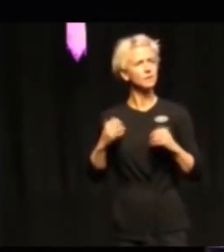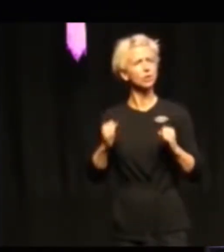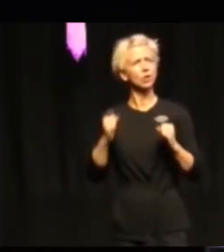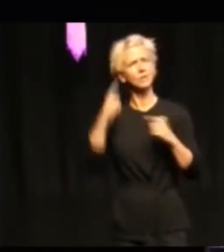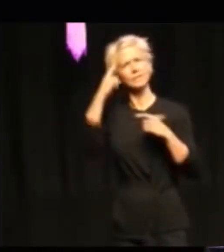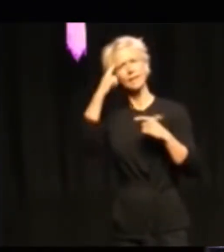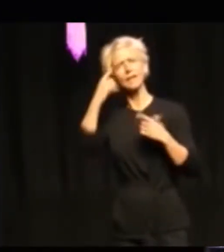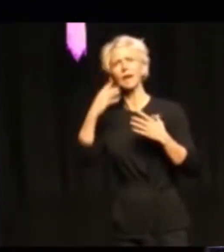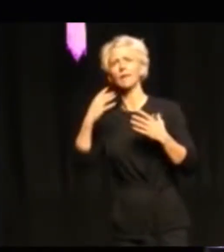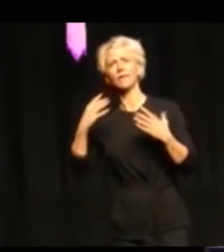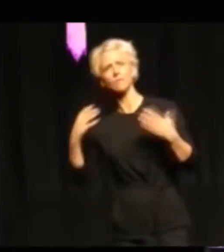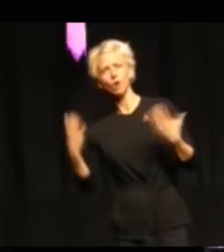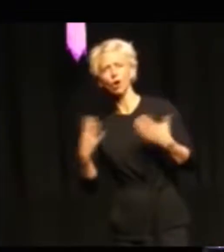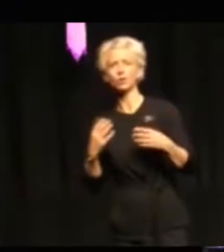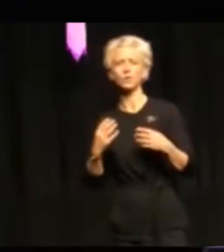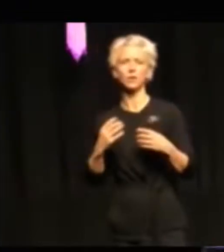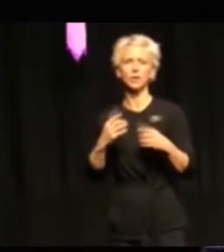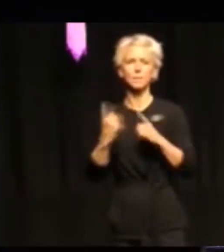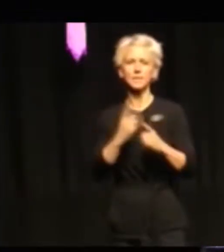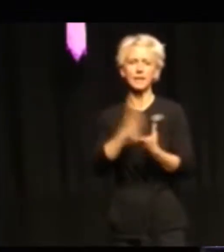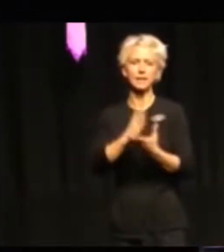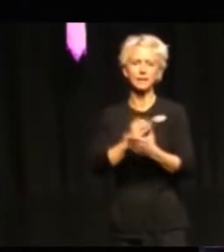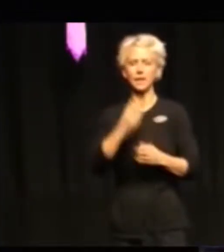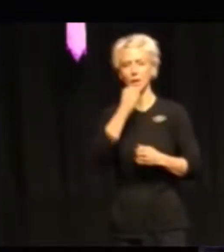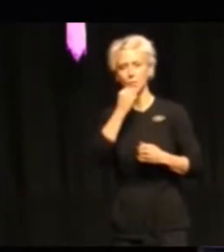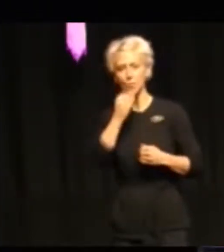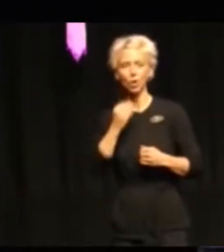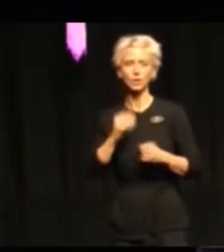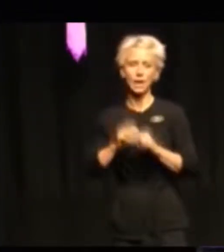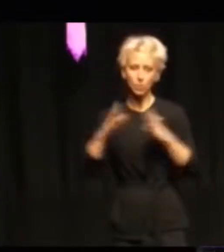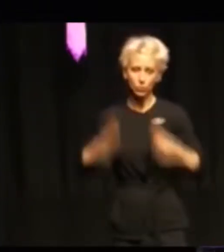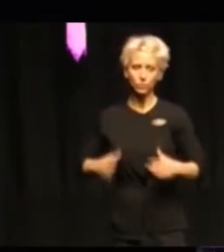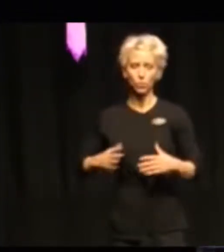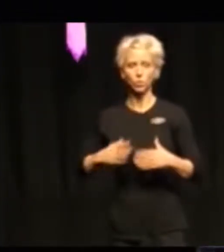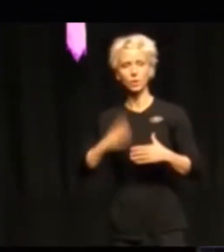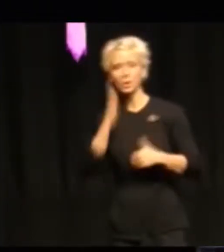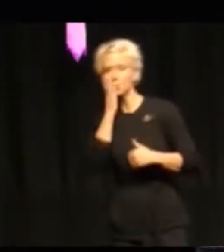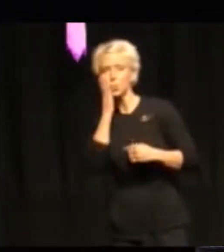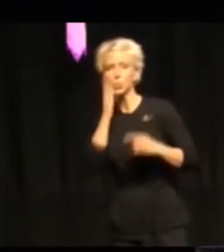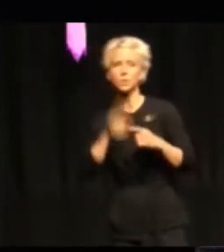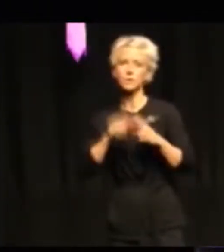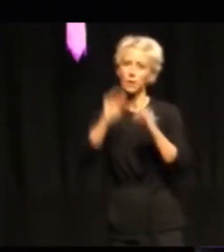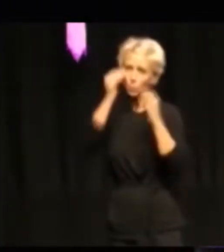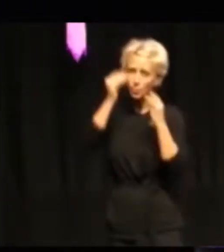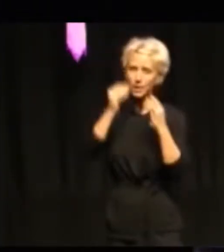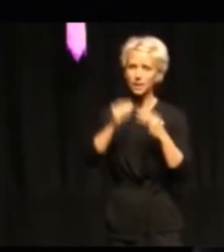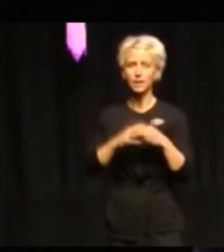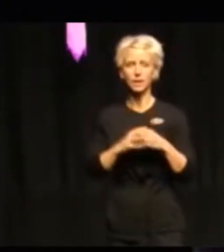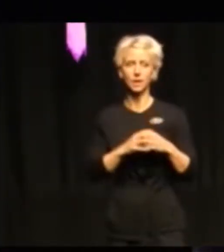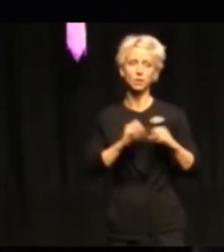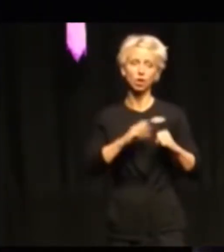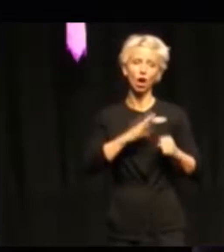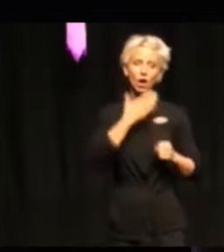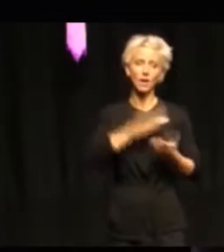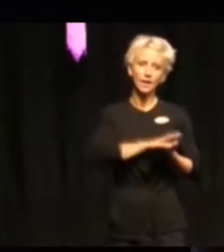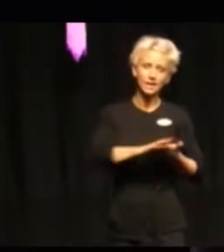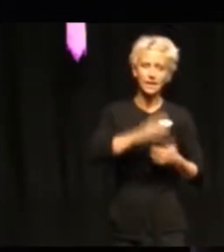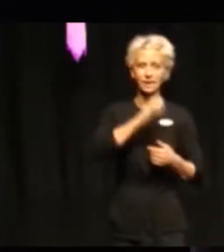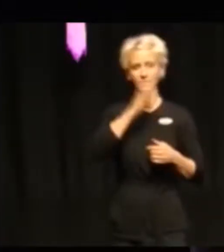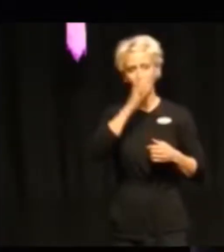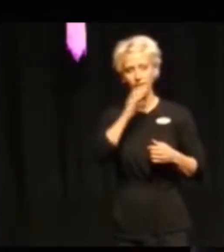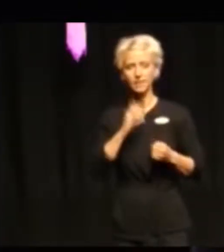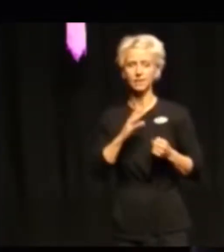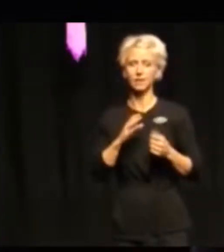human needs: food, health, housing, decent working conditions, education, clean drinking water,